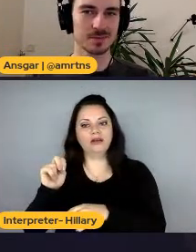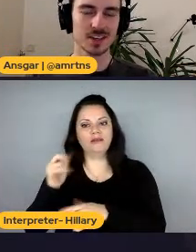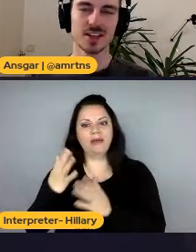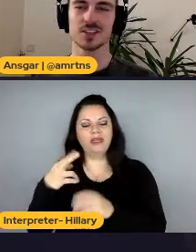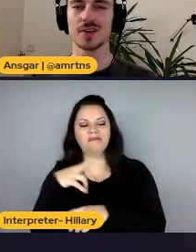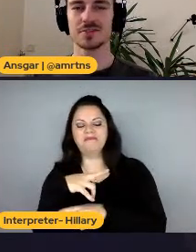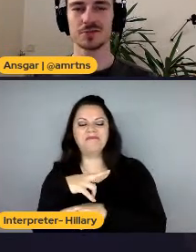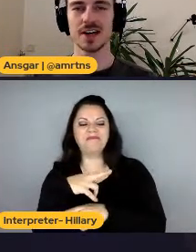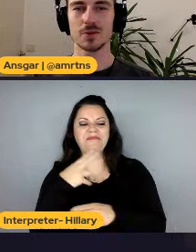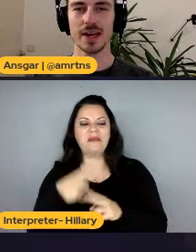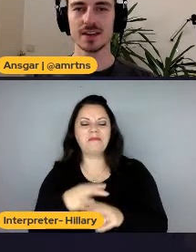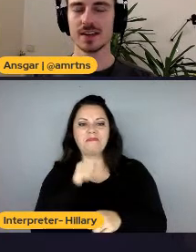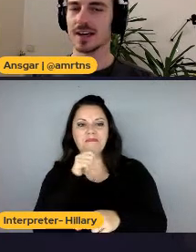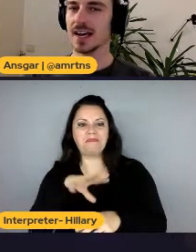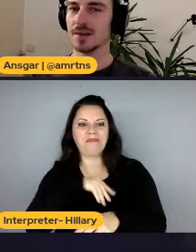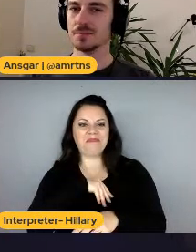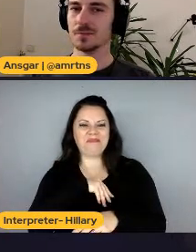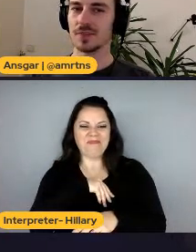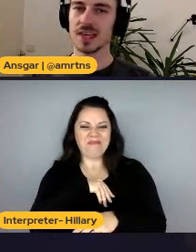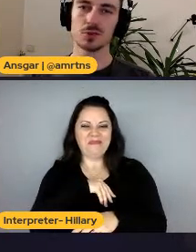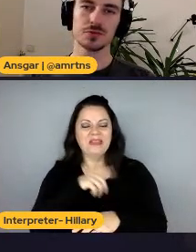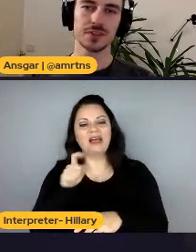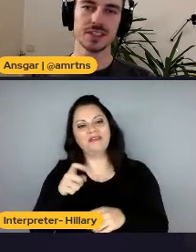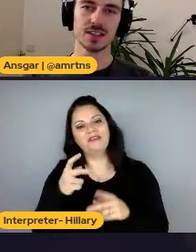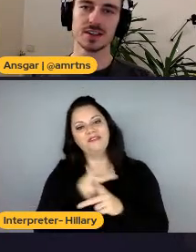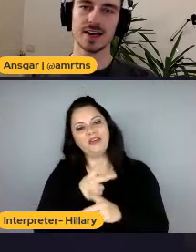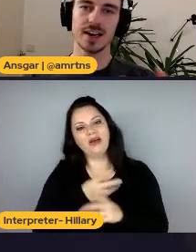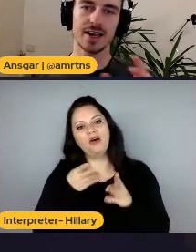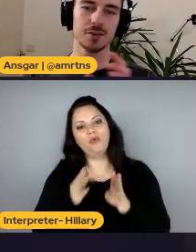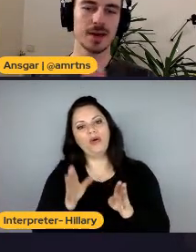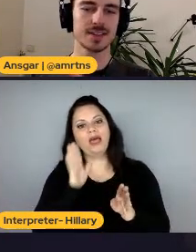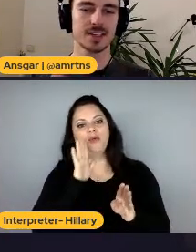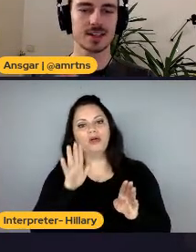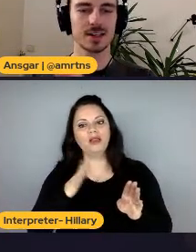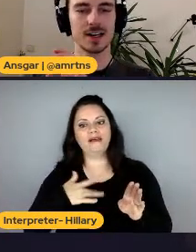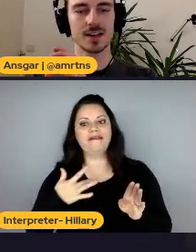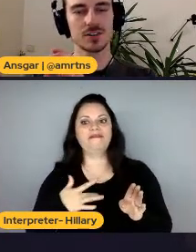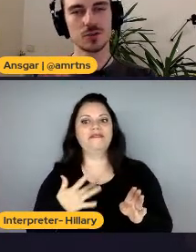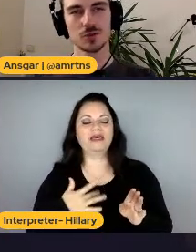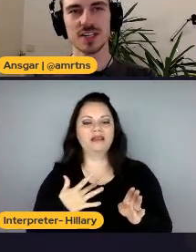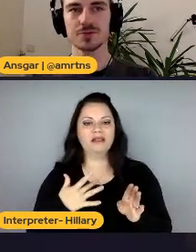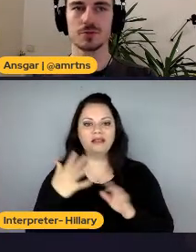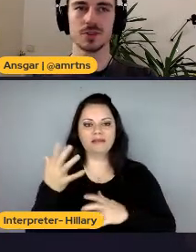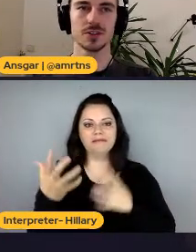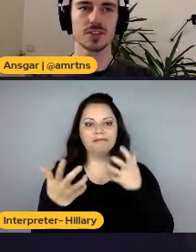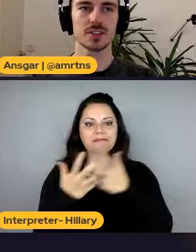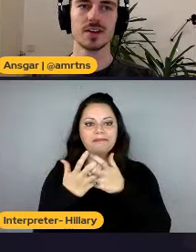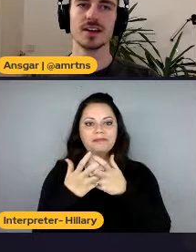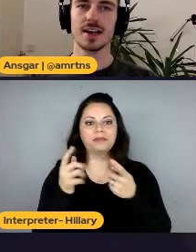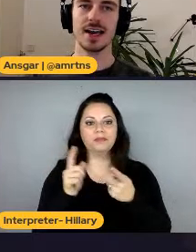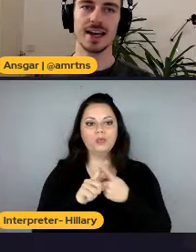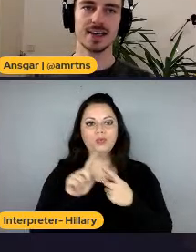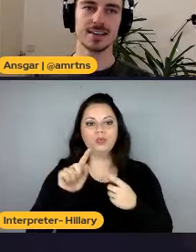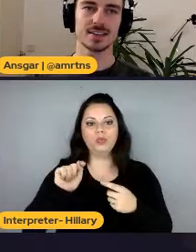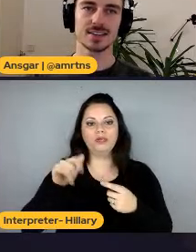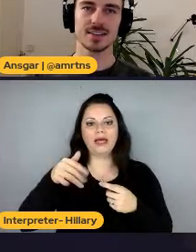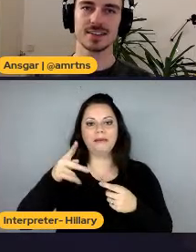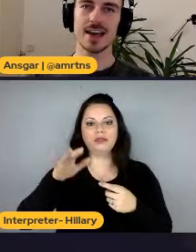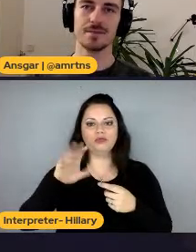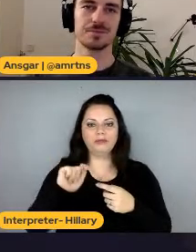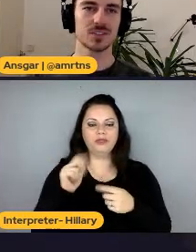those names. So we have to find a way that would feel idiomatic to TypeScript users.